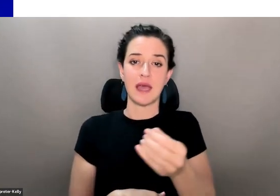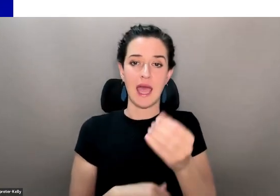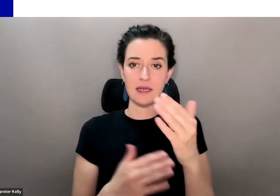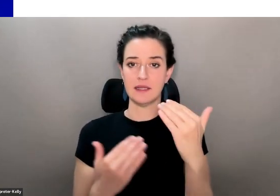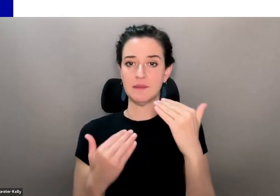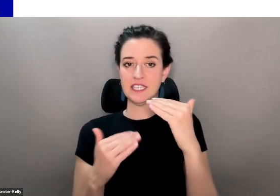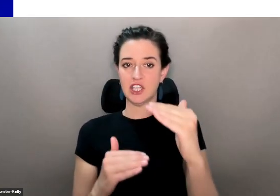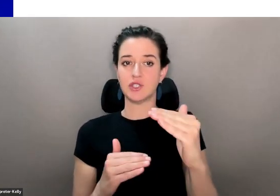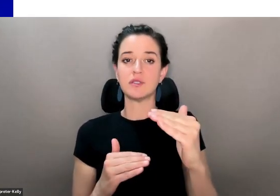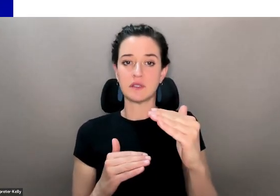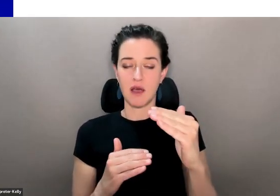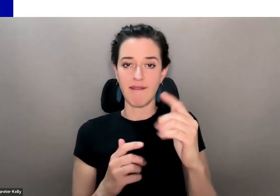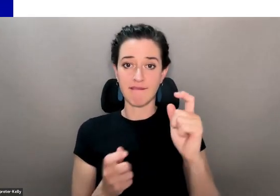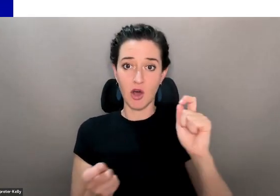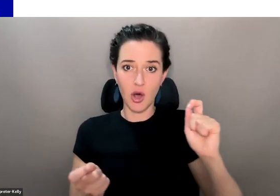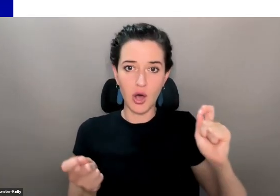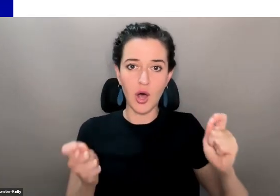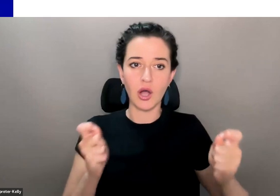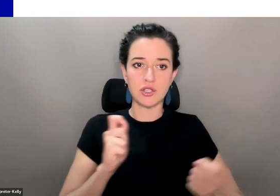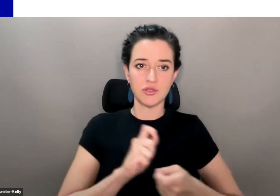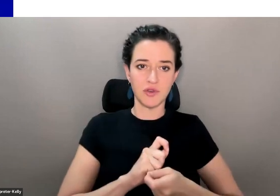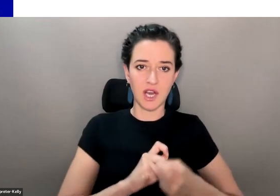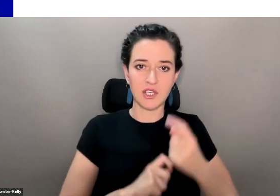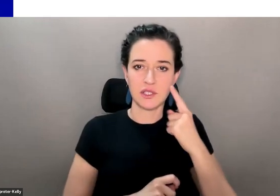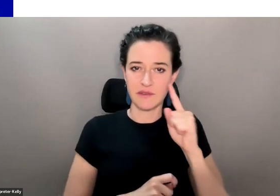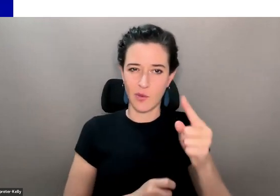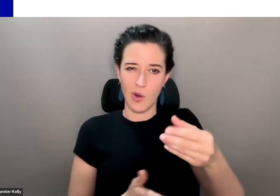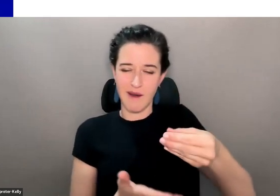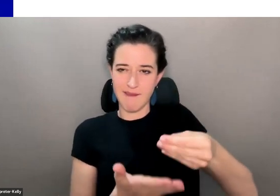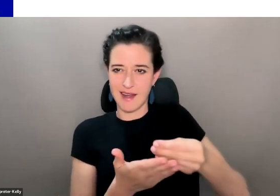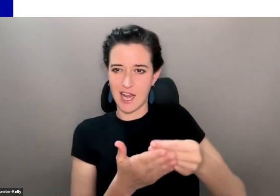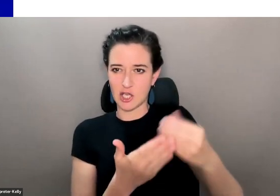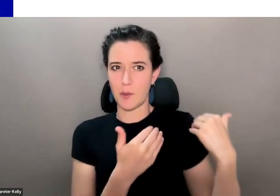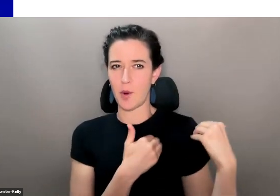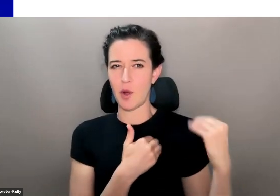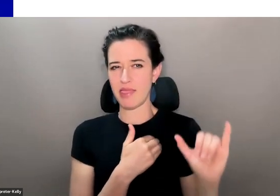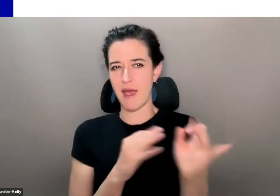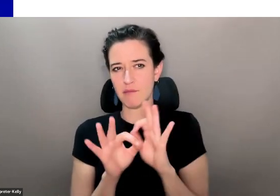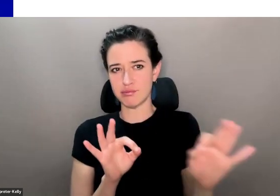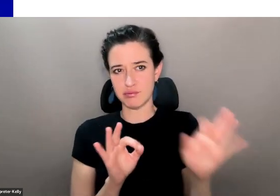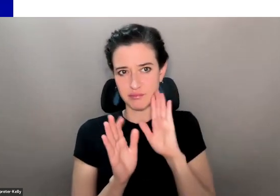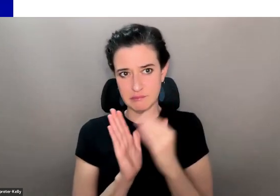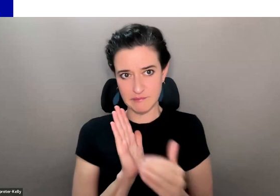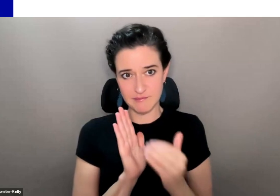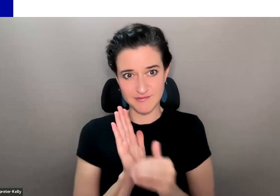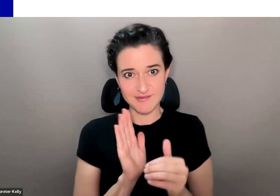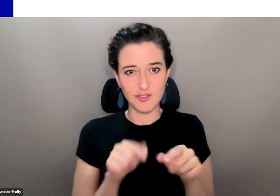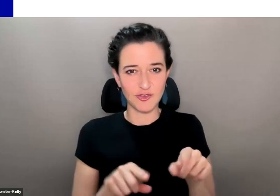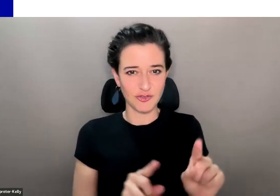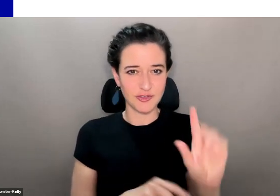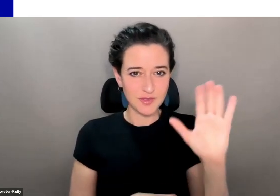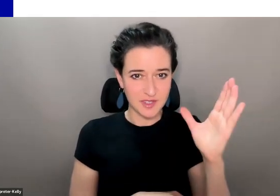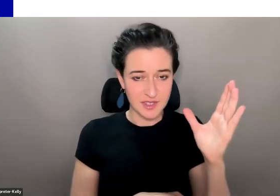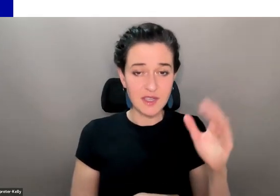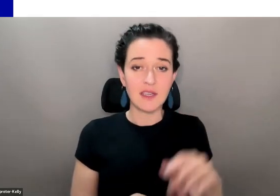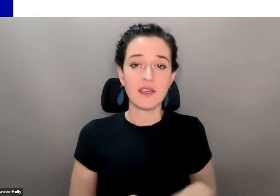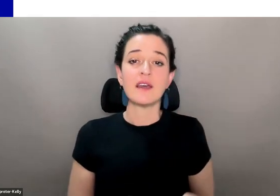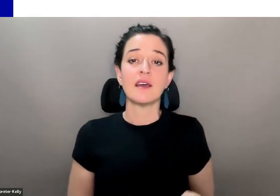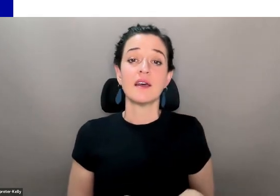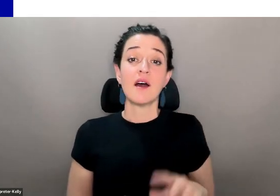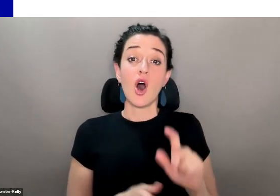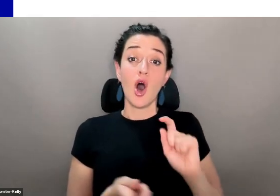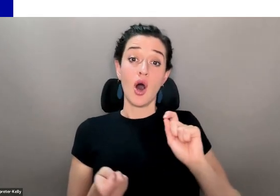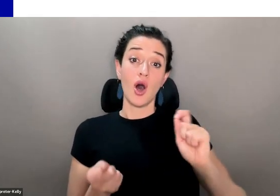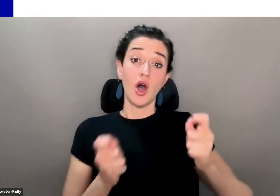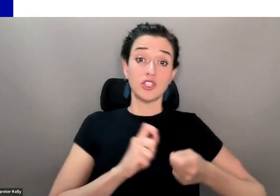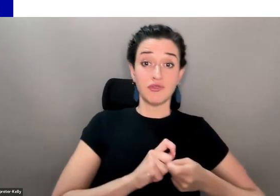fundamental alteration and undue financial and administrative burdens. You've heard me say that throughout the rule. Fundamental alteration applies